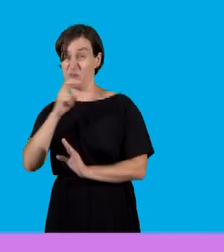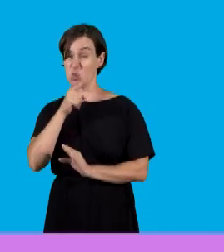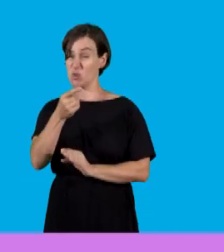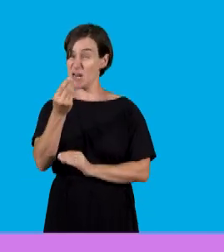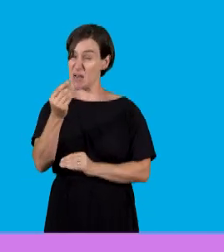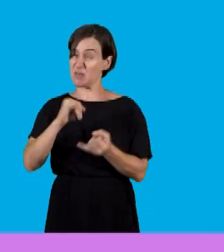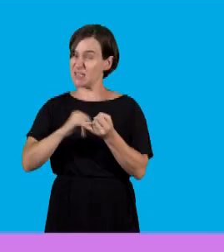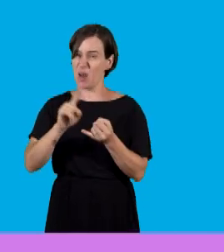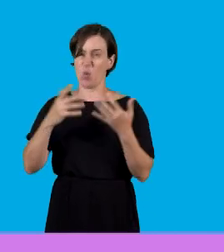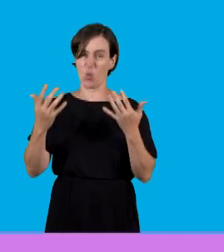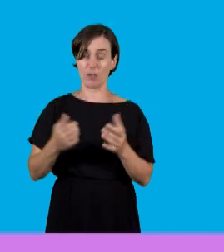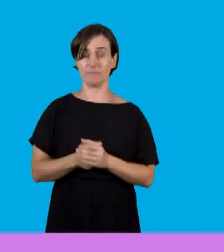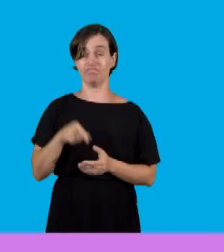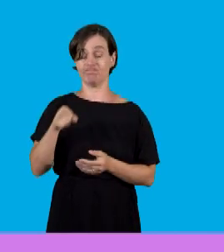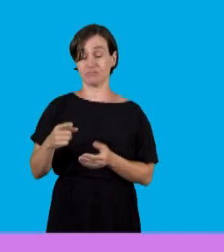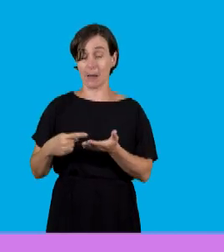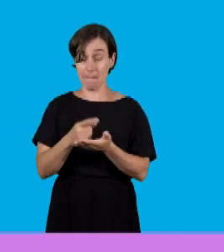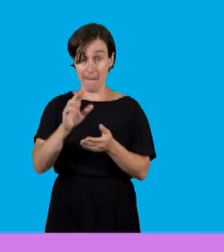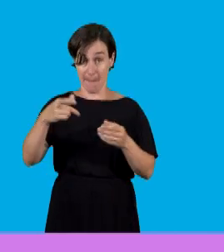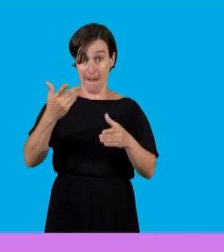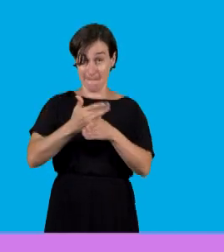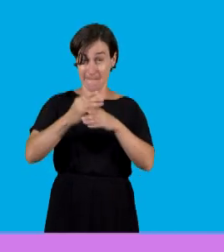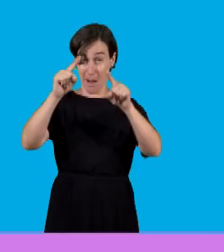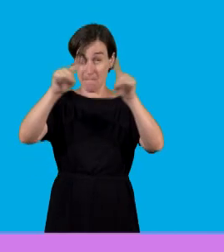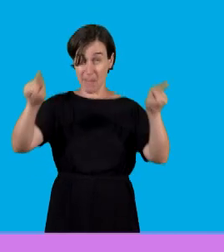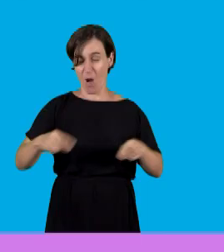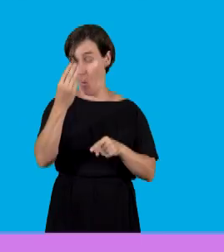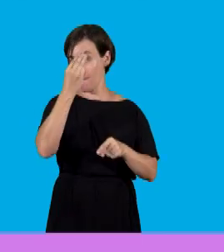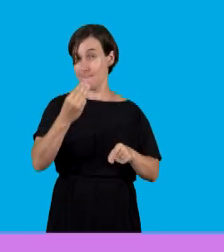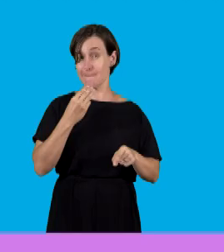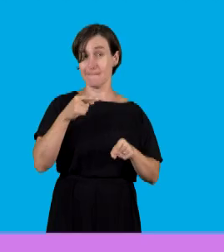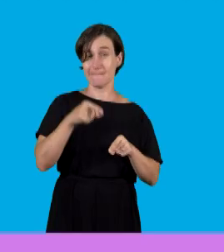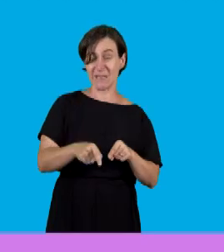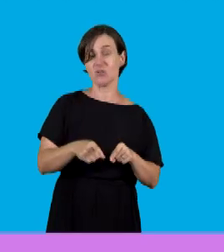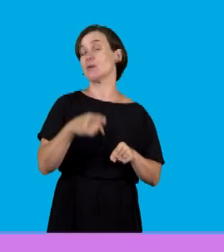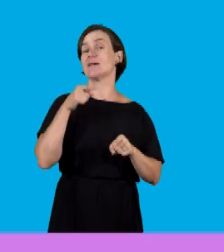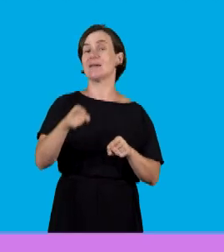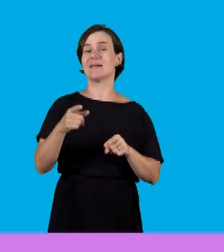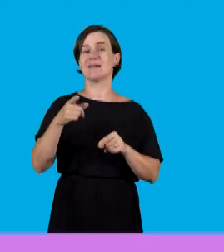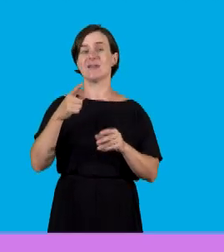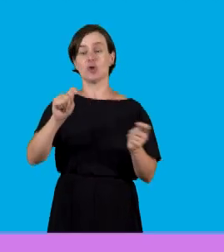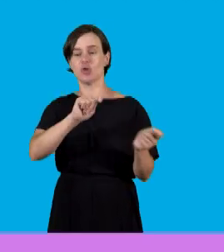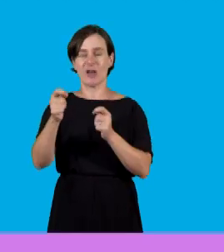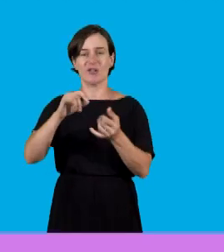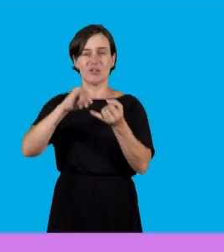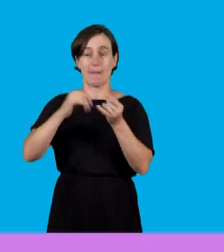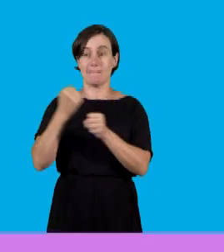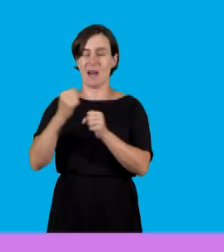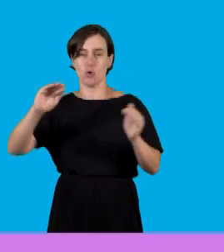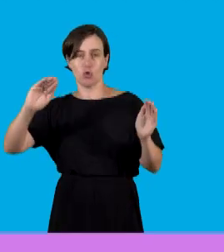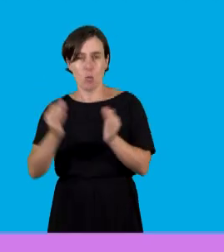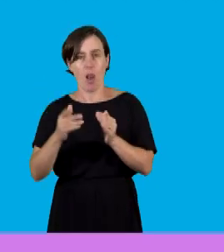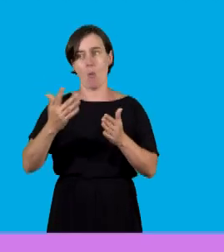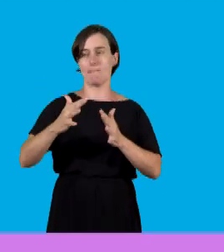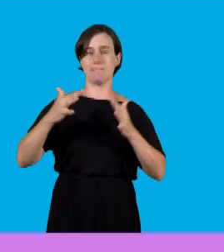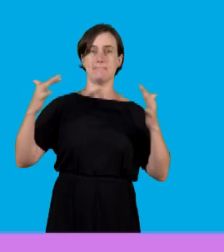with a number scale is that when the map on paper or the picture or an object on paper is resized, it means when we have either